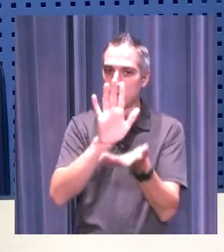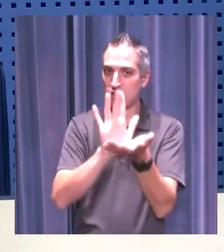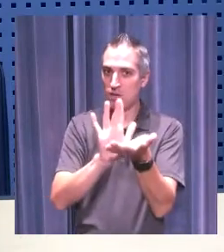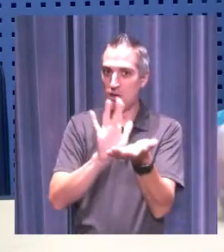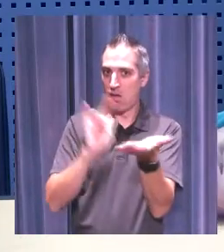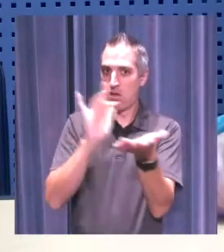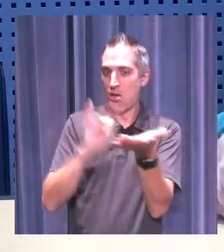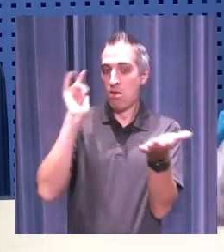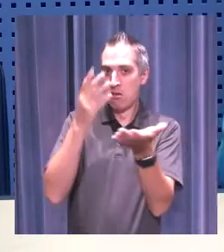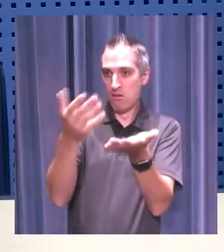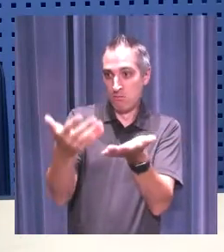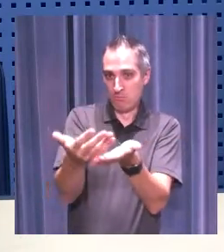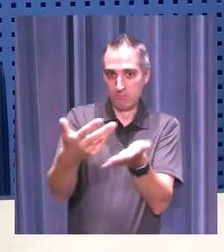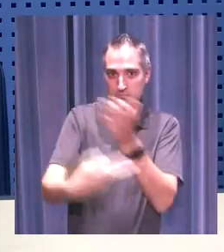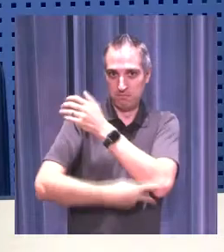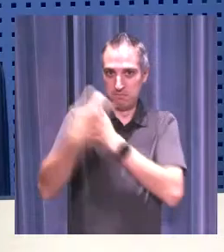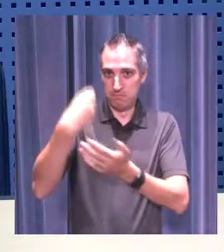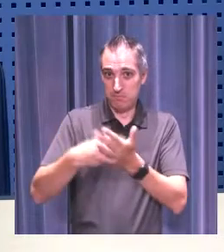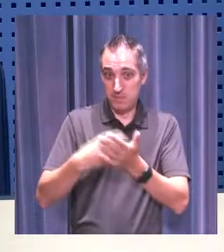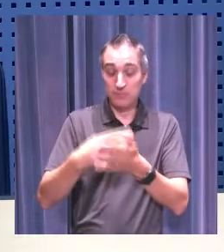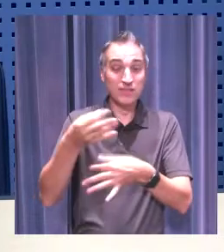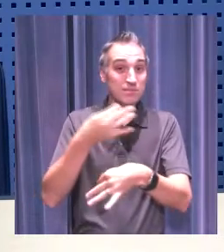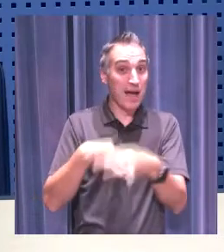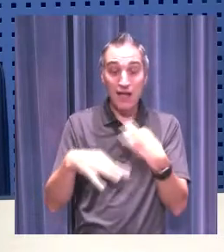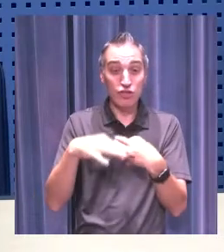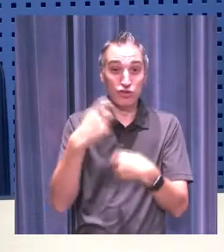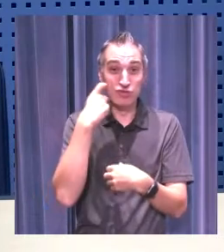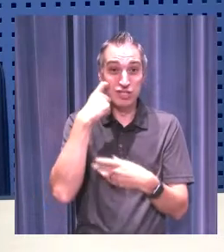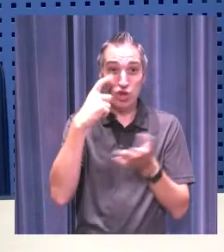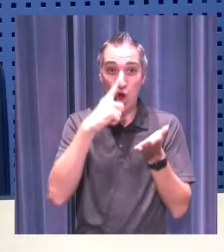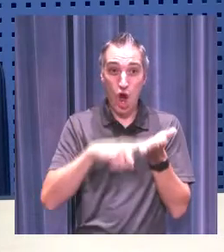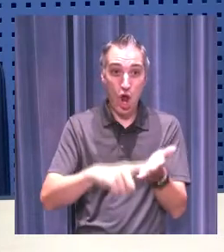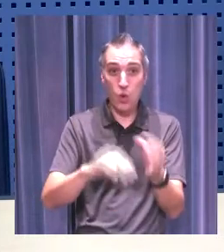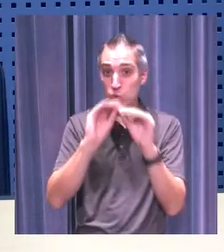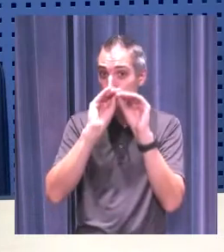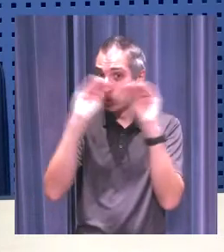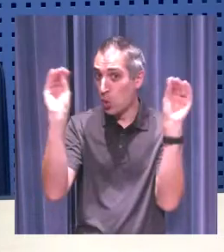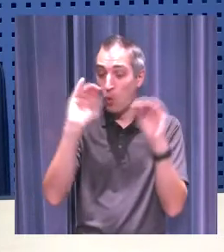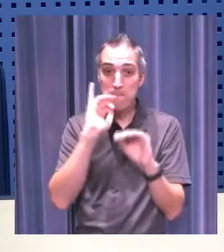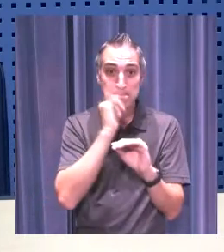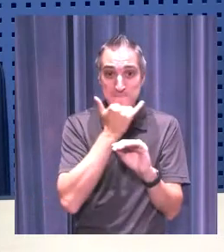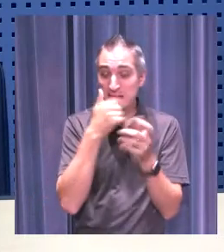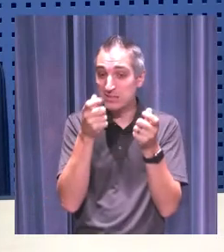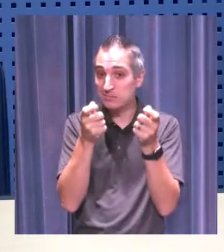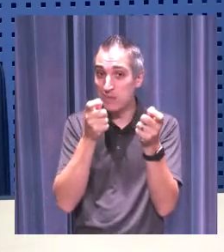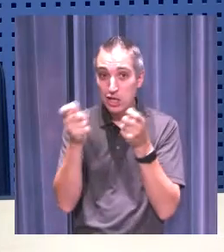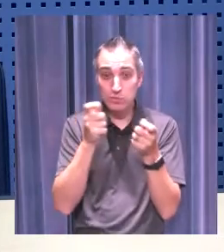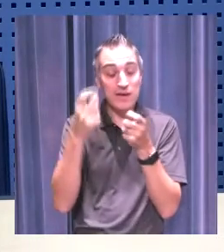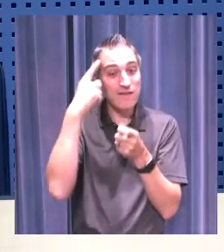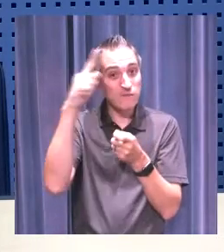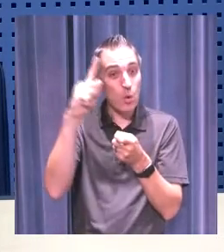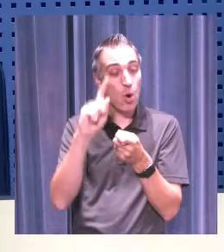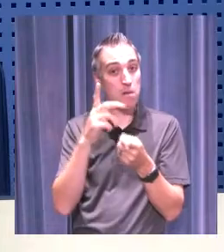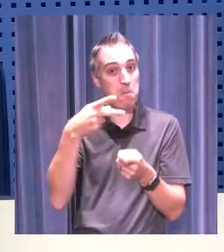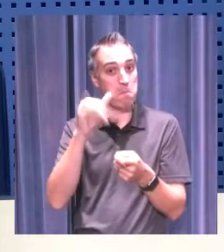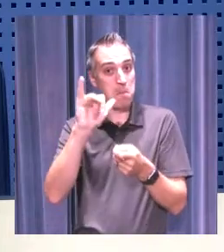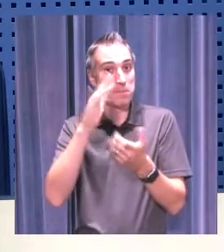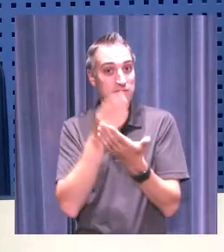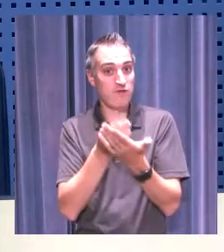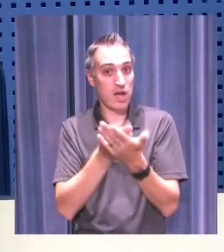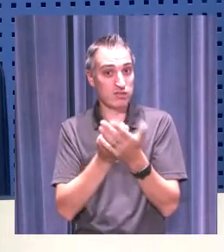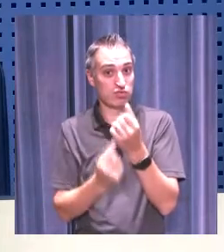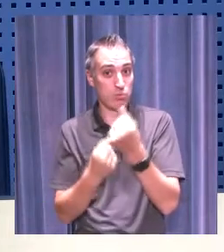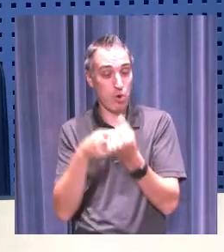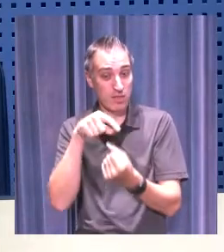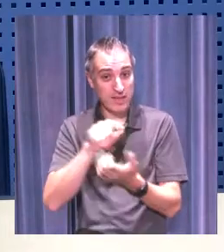president. Despite the recent audit that found no evidence of mismanagement of the public funds supporting this college,